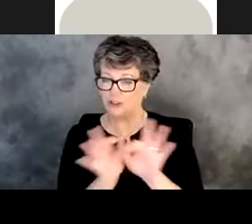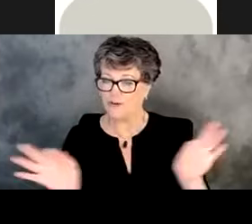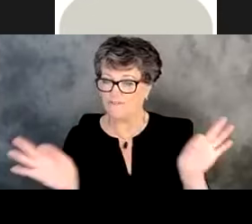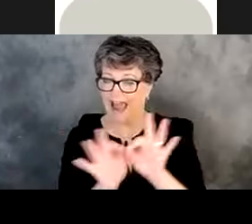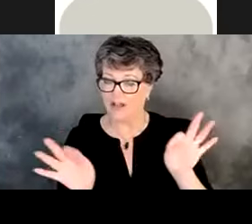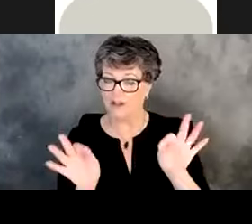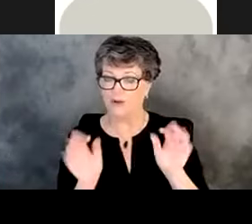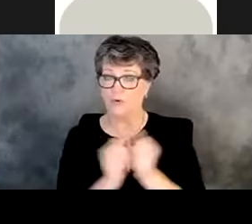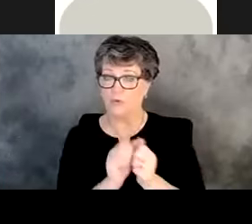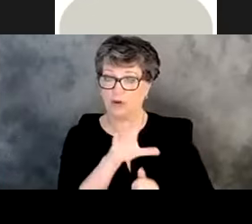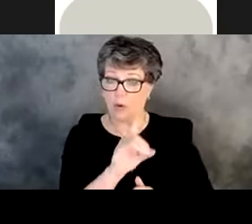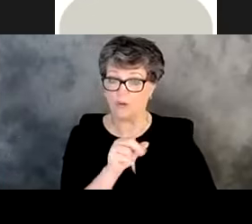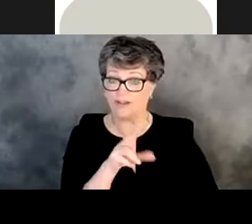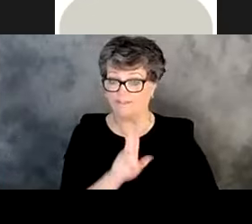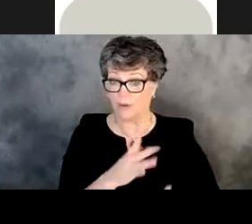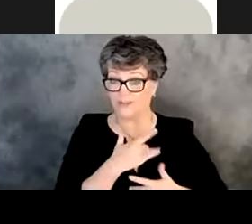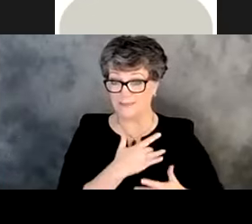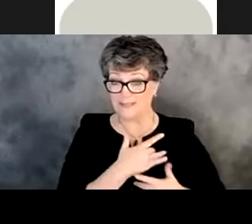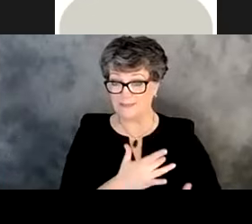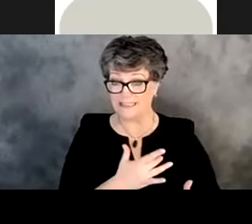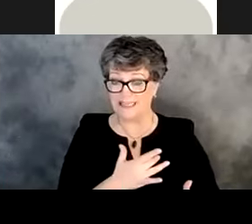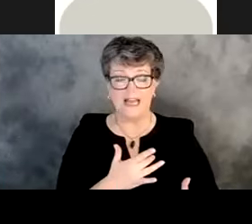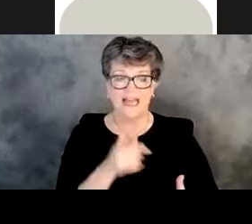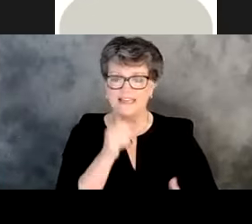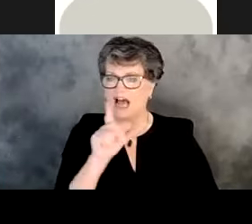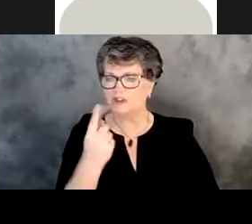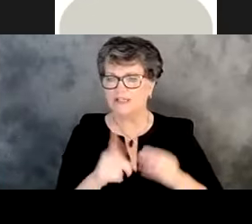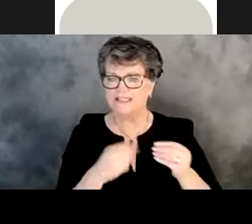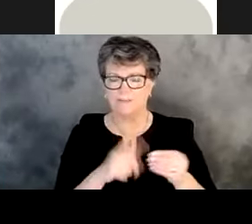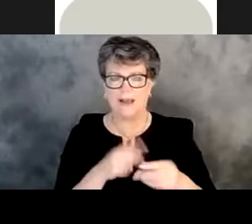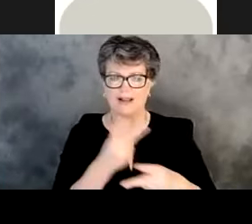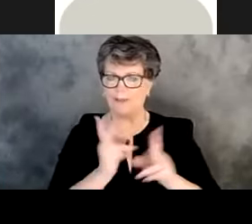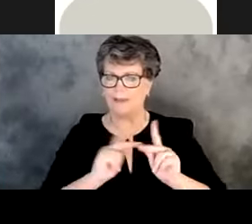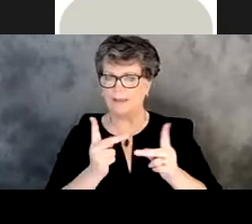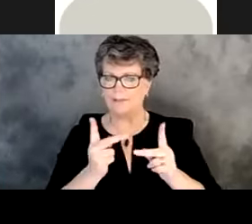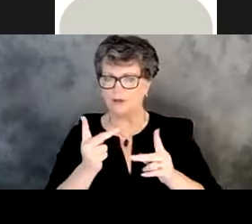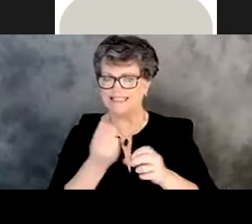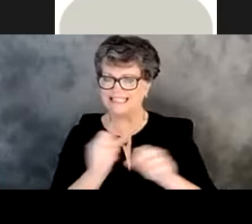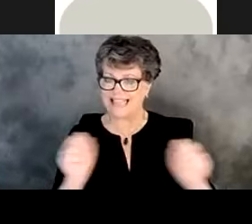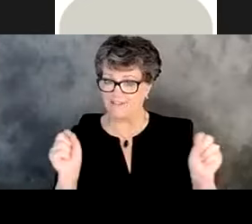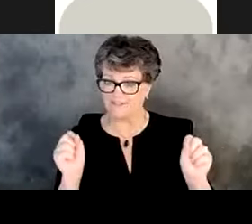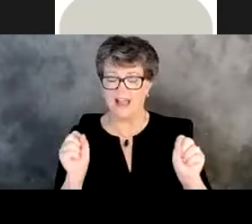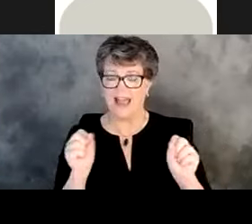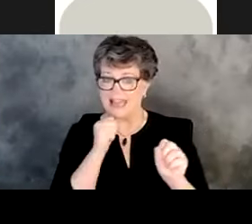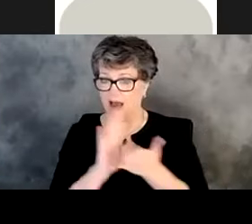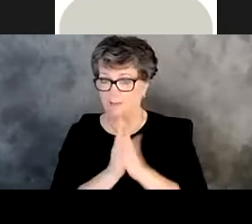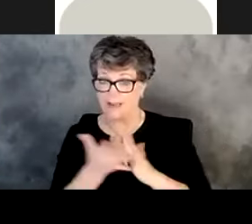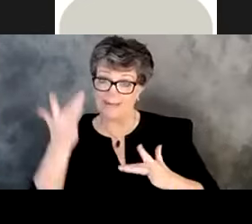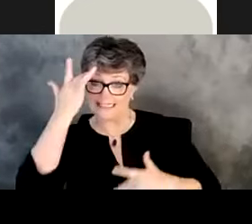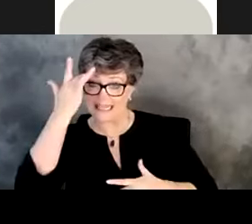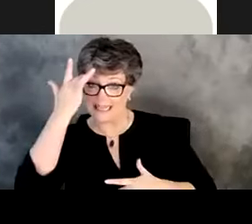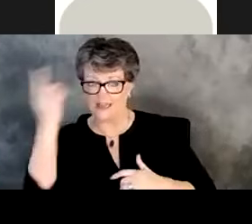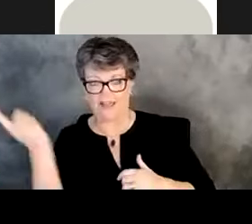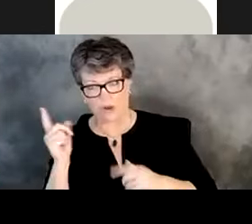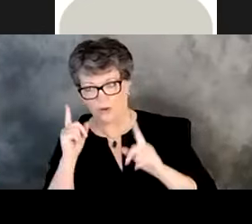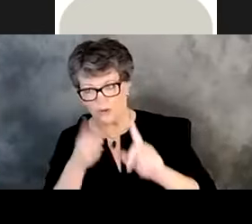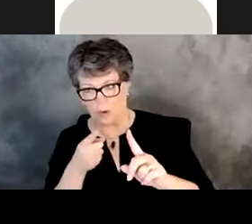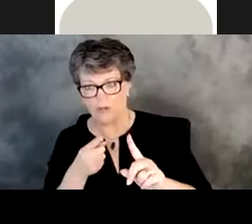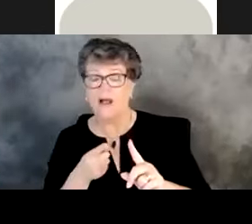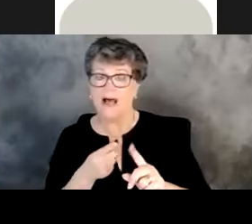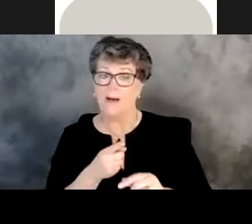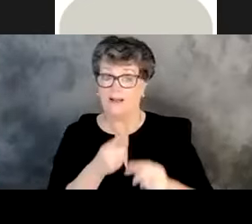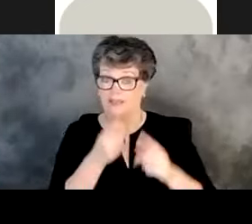flu symptoms is really not just about keeping people sick or keeping people from getting sick, which is always a goal, but the